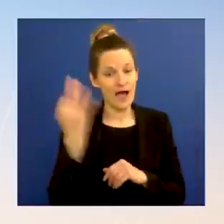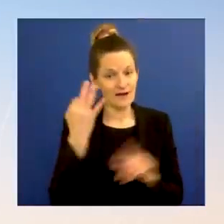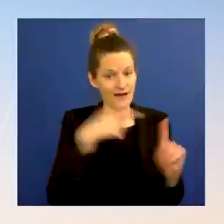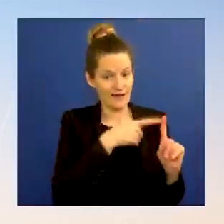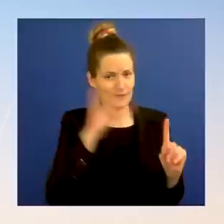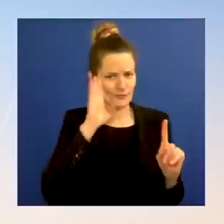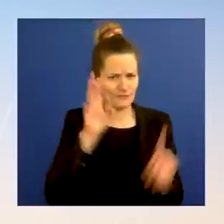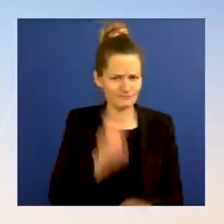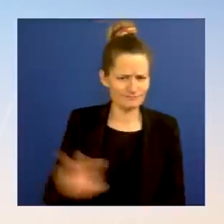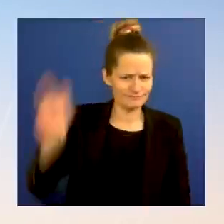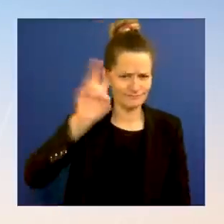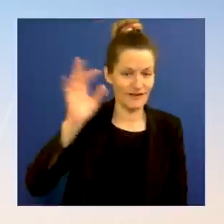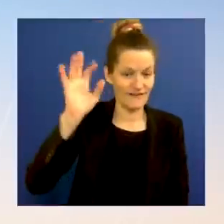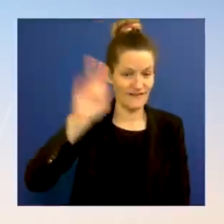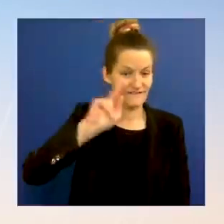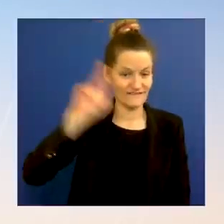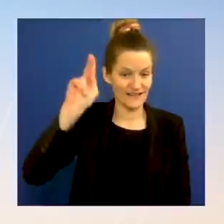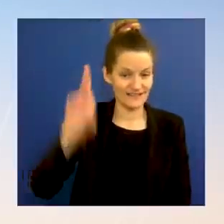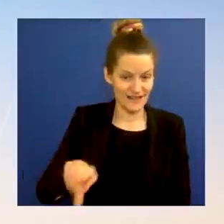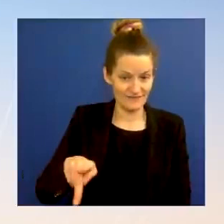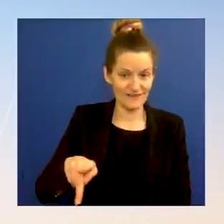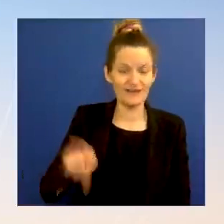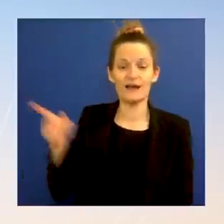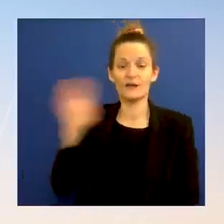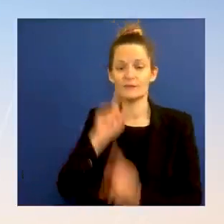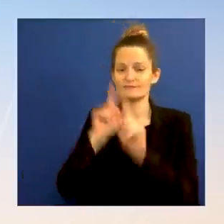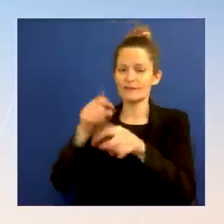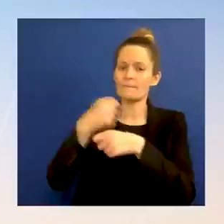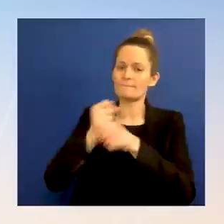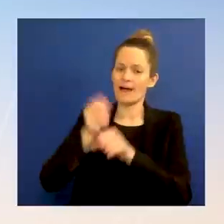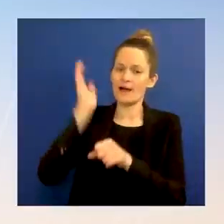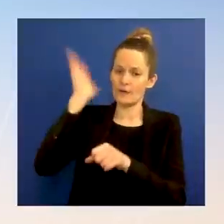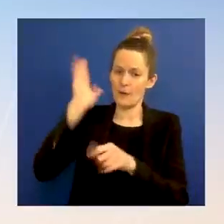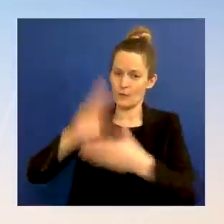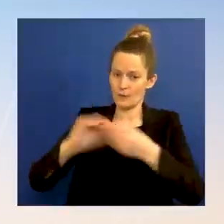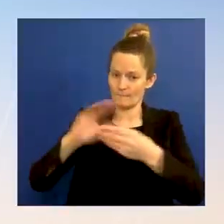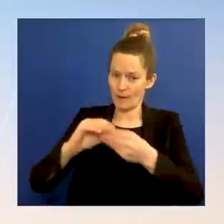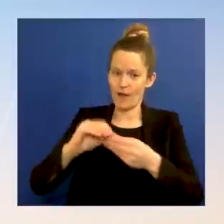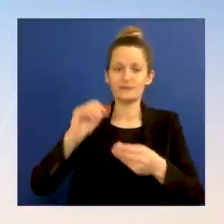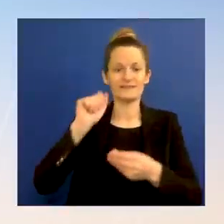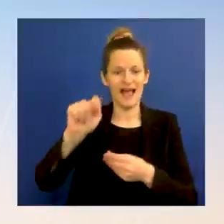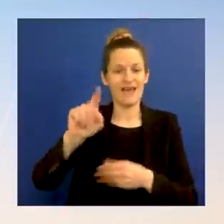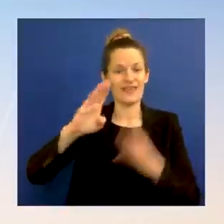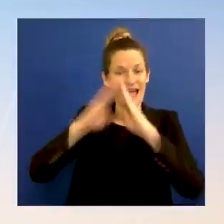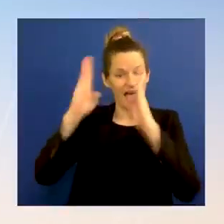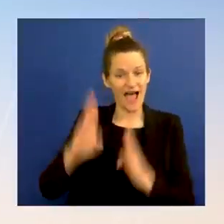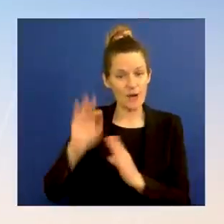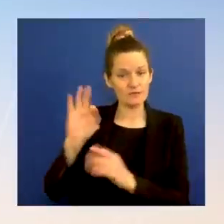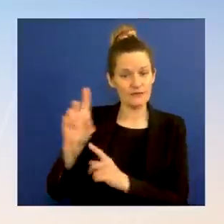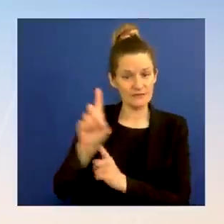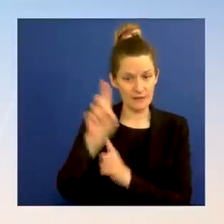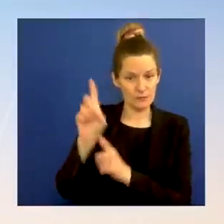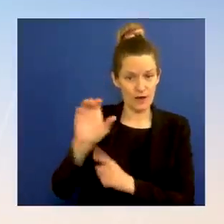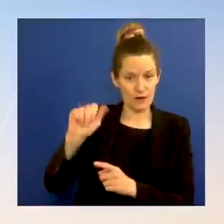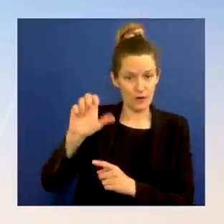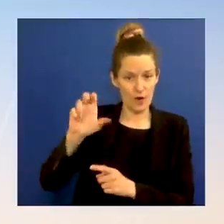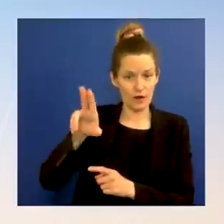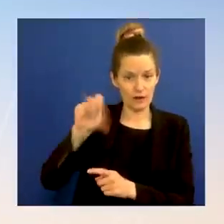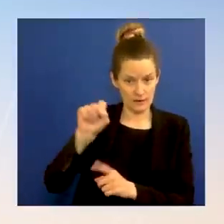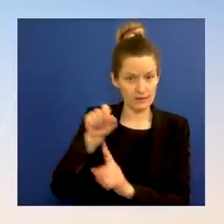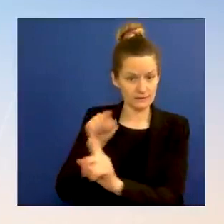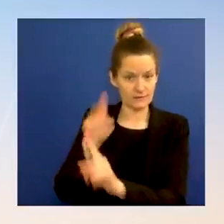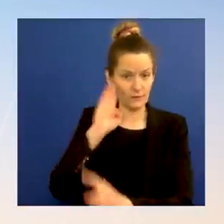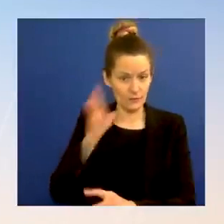at the House Democratic Caucus retreat. I would note that Friday is also when we will be marking the anniversary of the